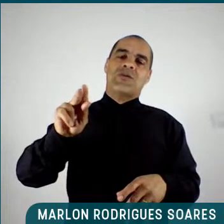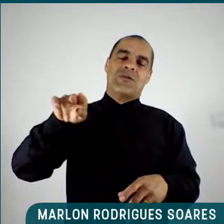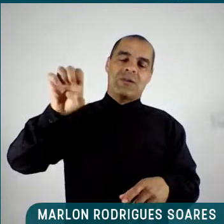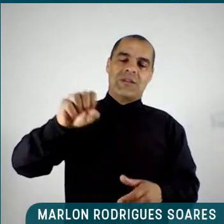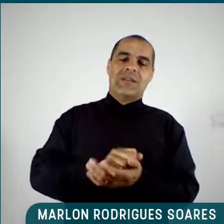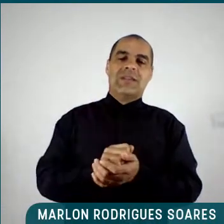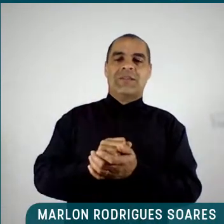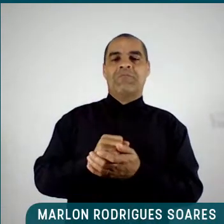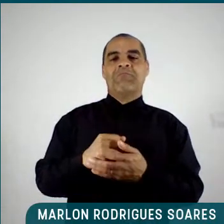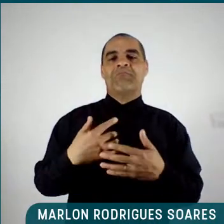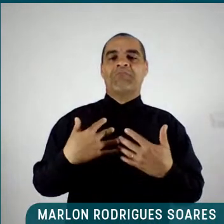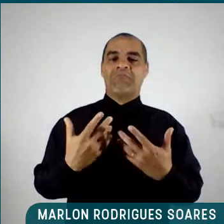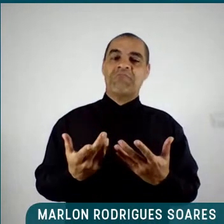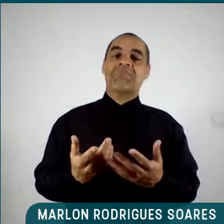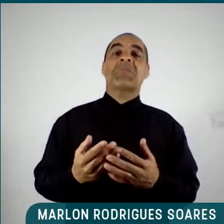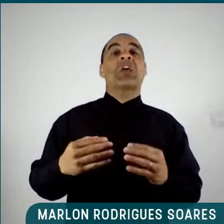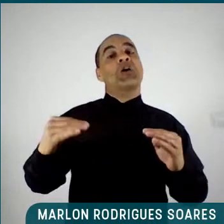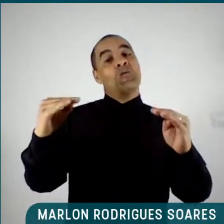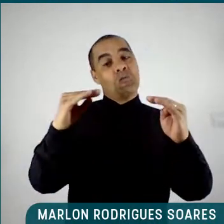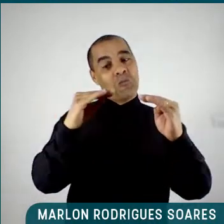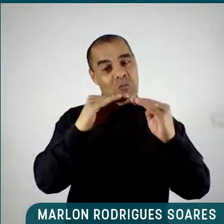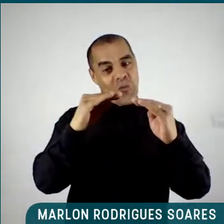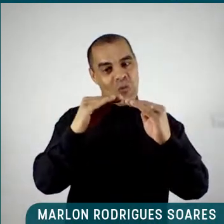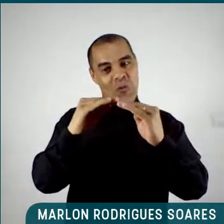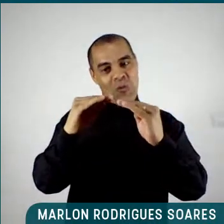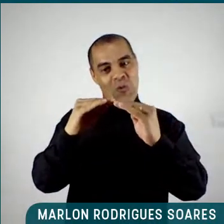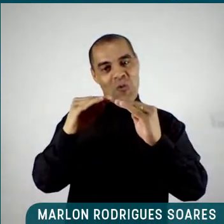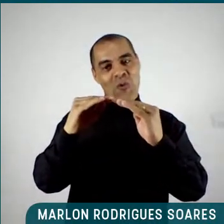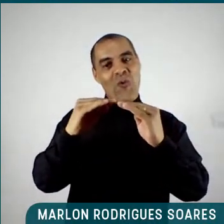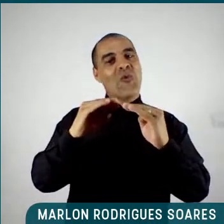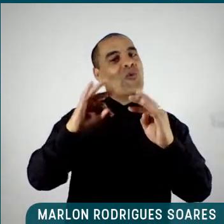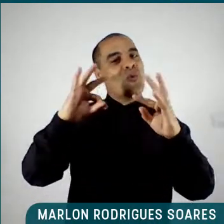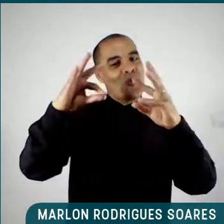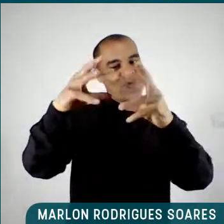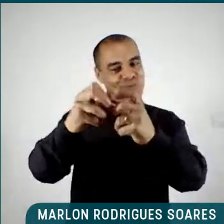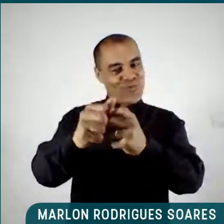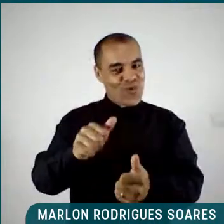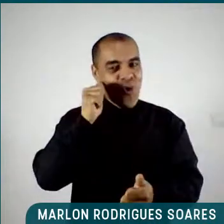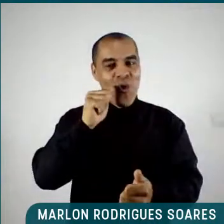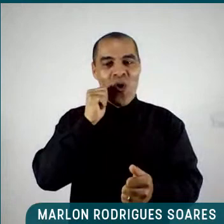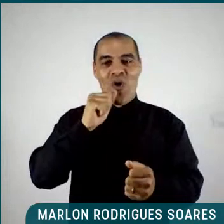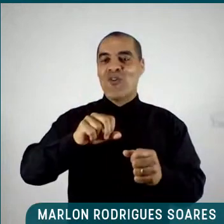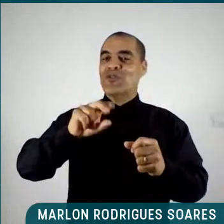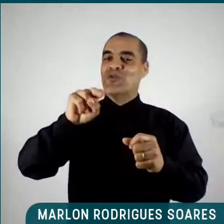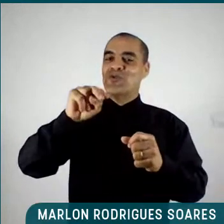É isso, eu concordo com todas. I agree with all of you.